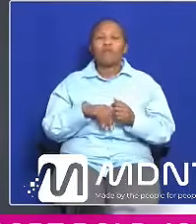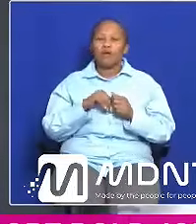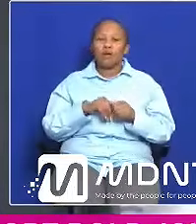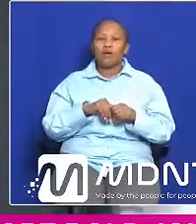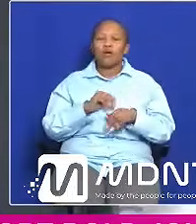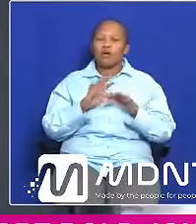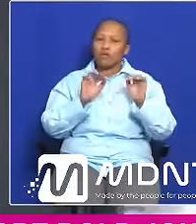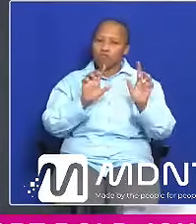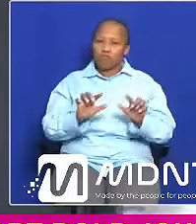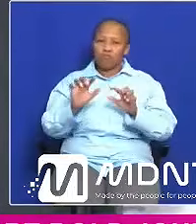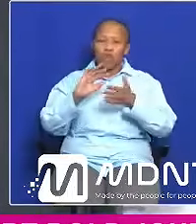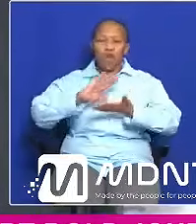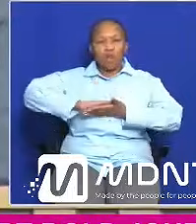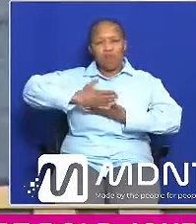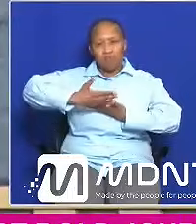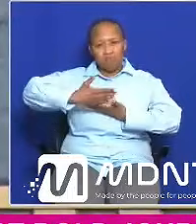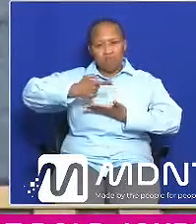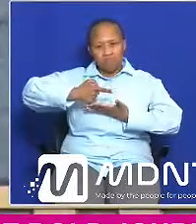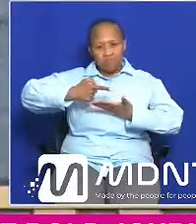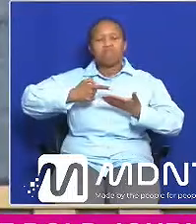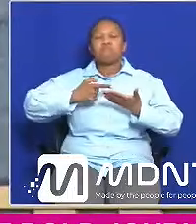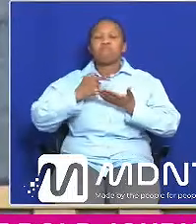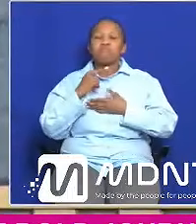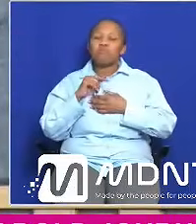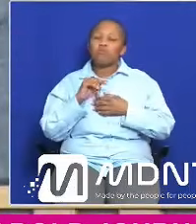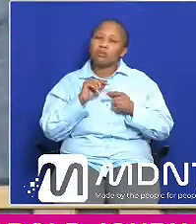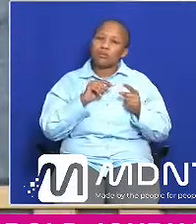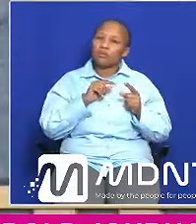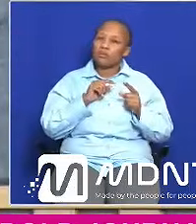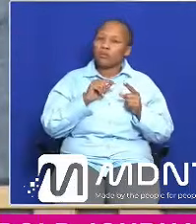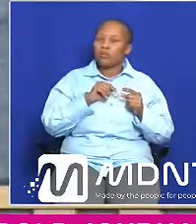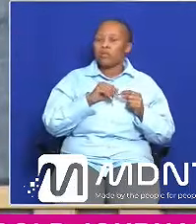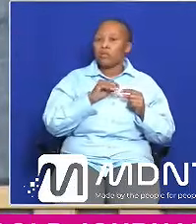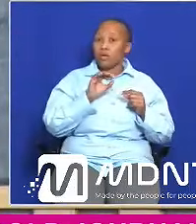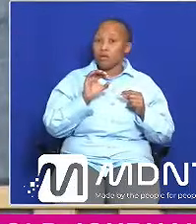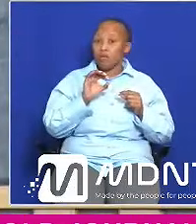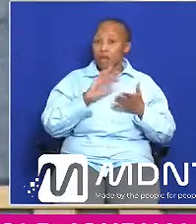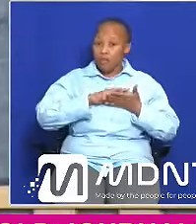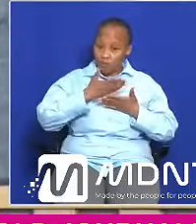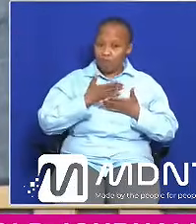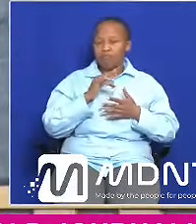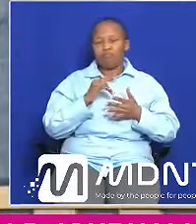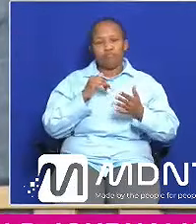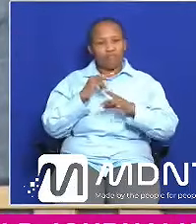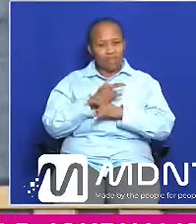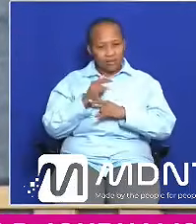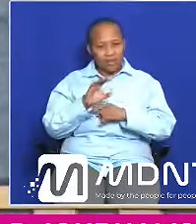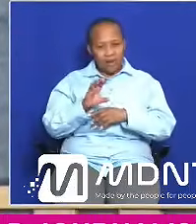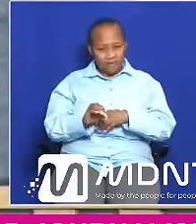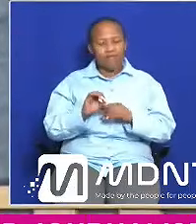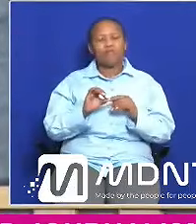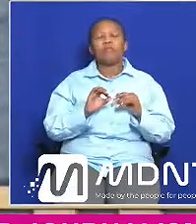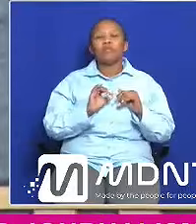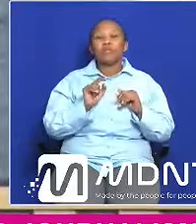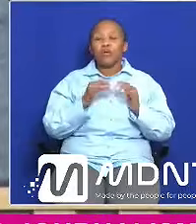with Ms. van der Heever because it's the same as appears in the file, to show that the PDFs that